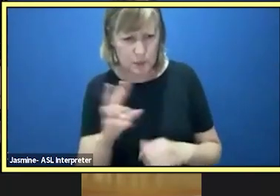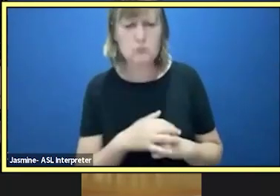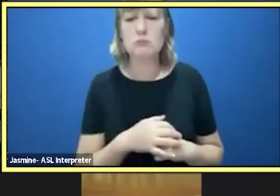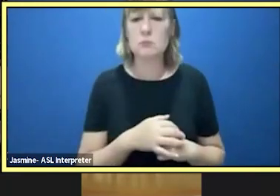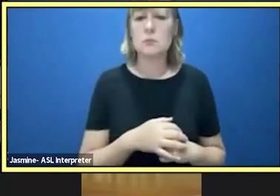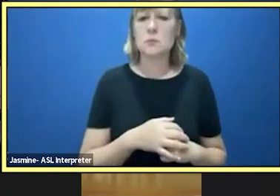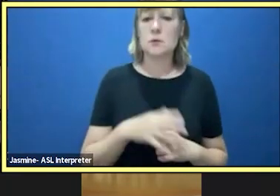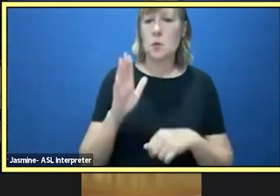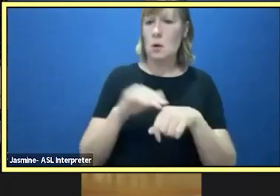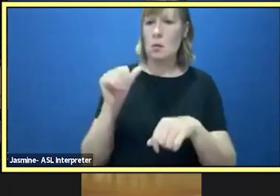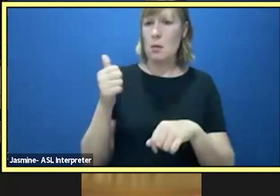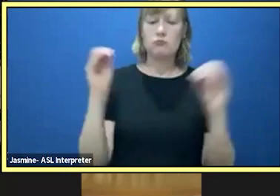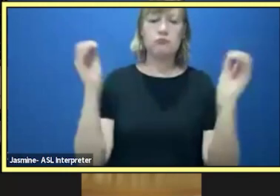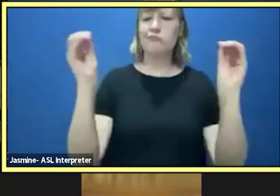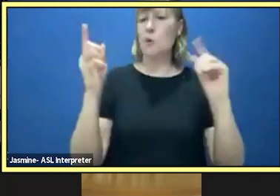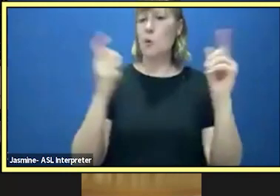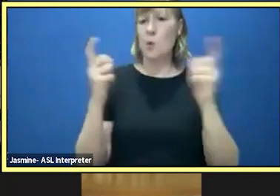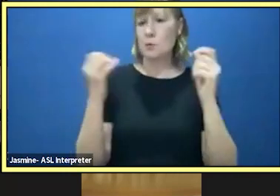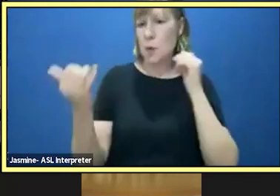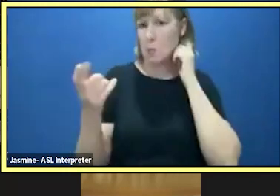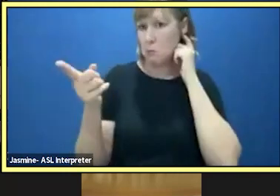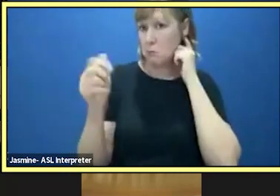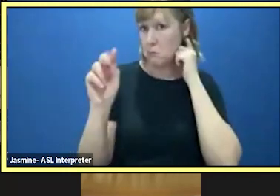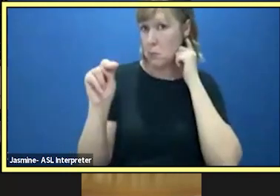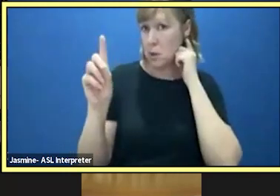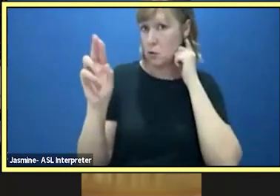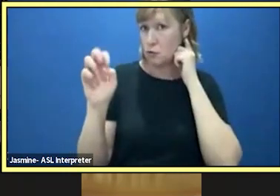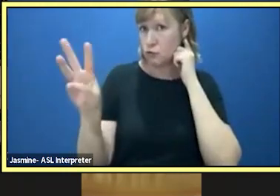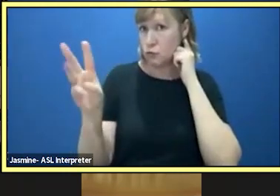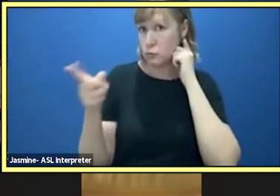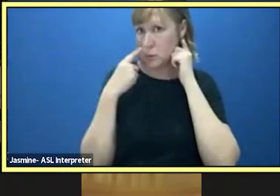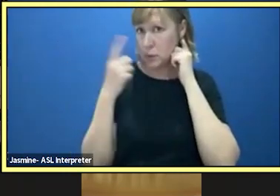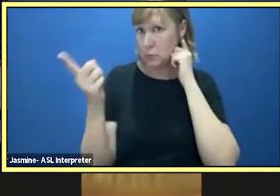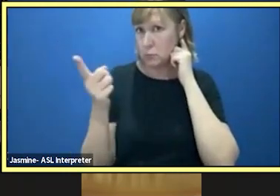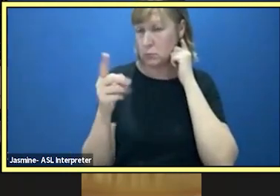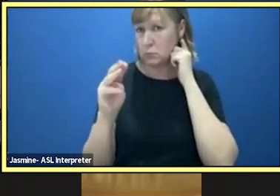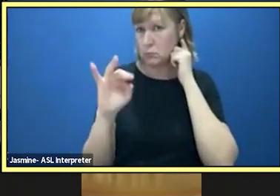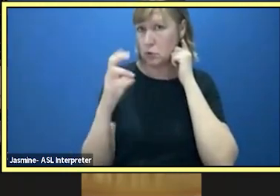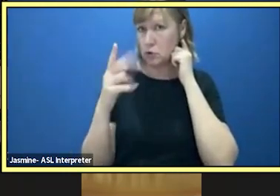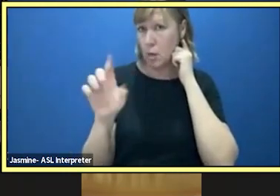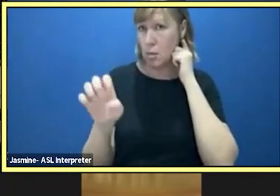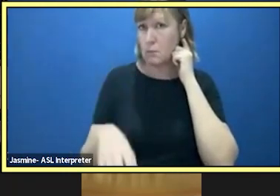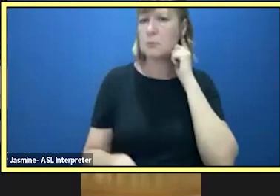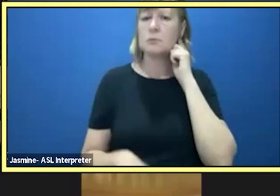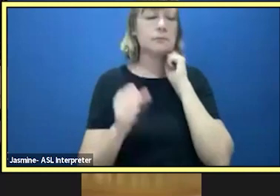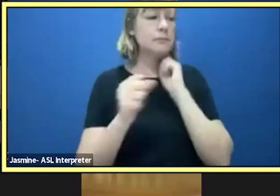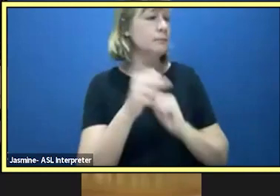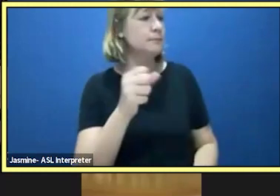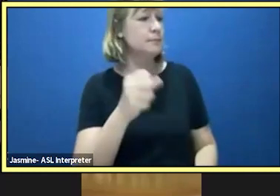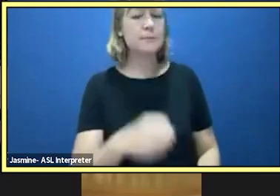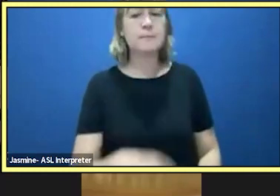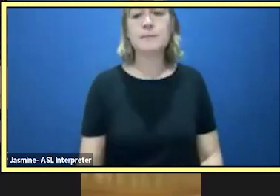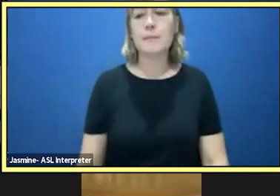in the chat right now, unless Andrew, did you see any other ones or Michelle or? Yeah. I think there's one from